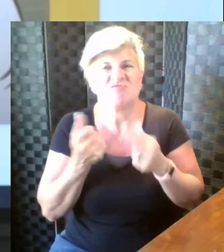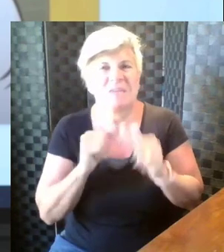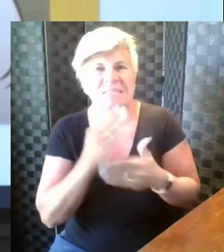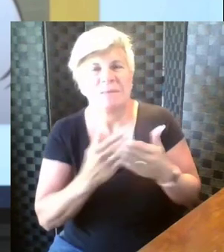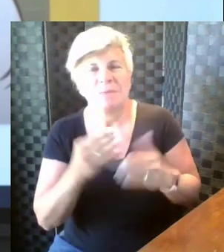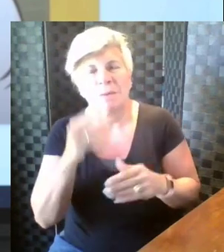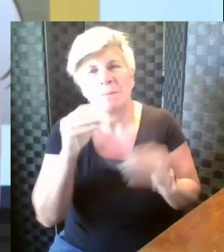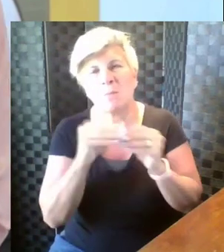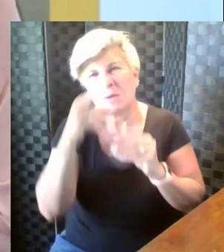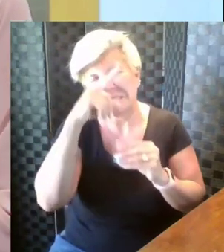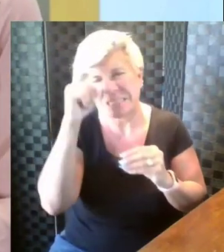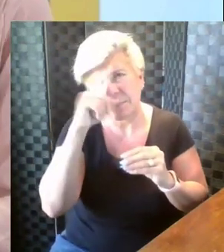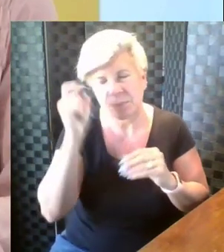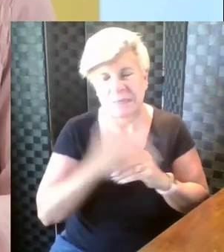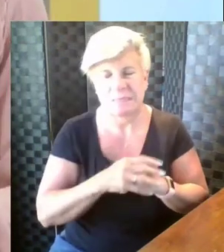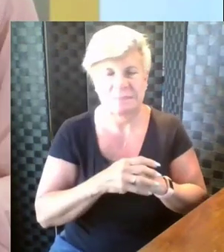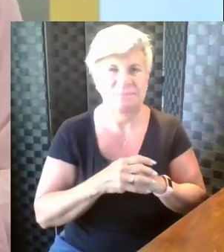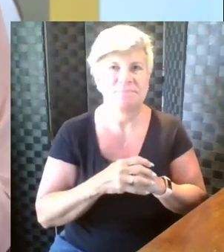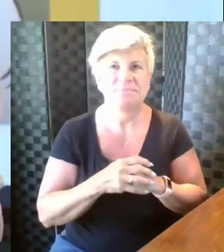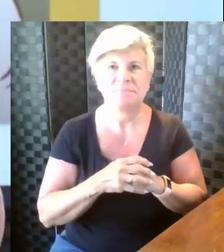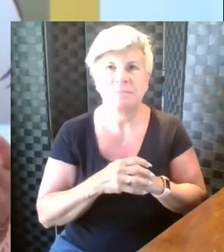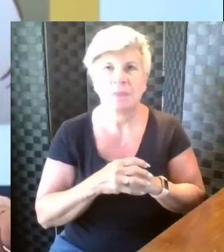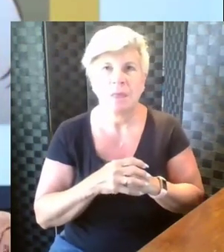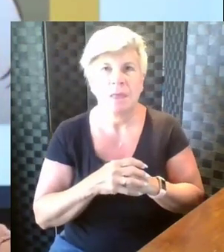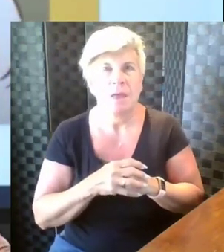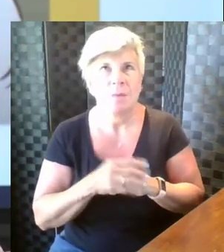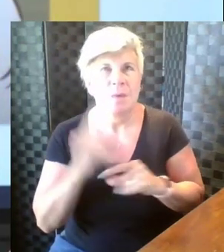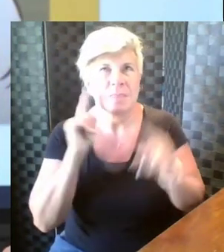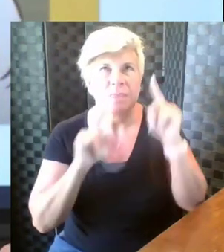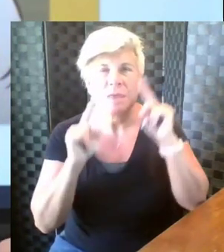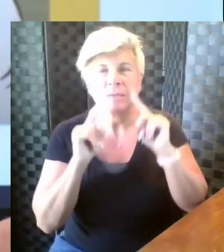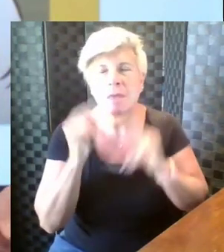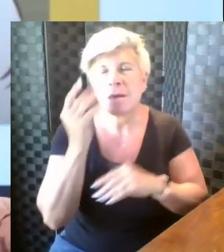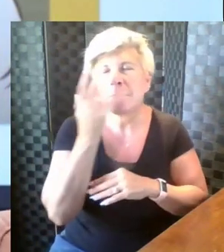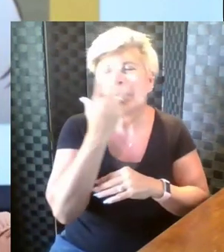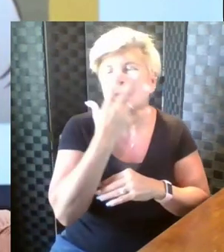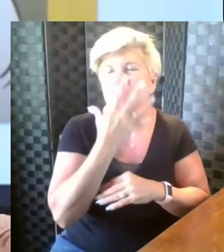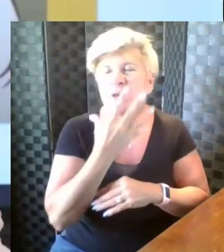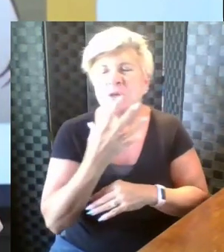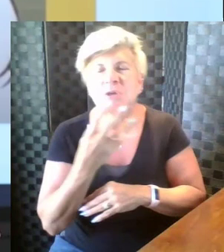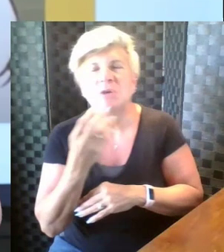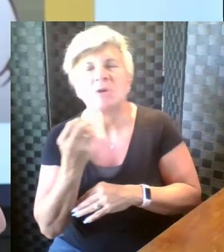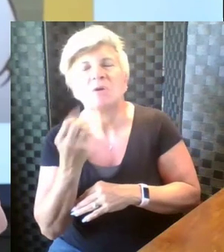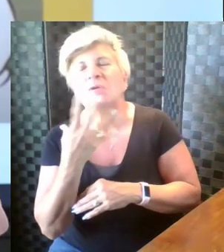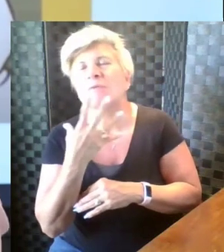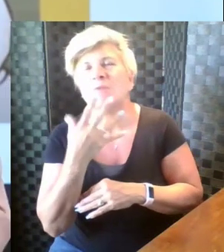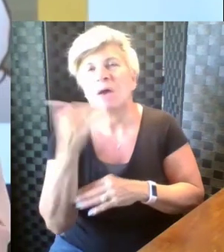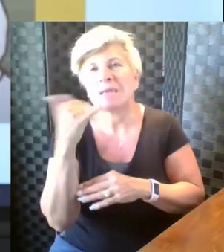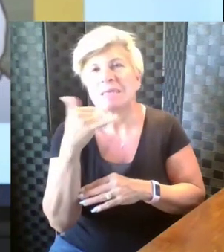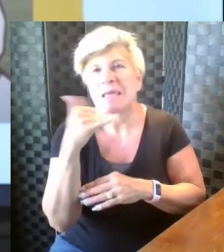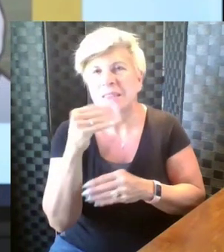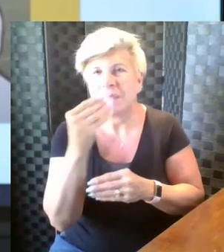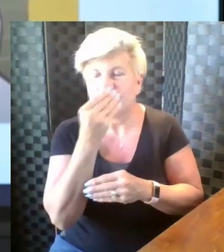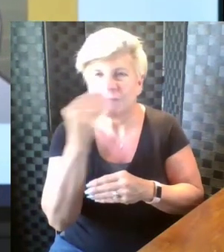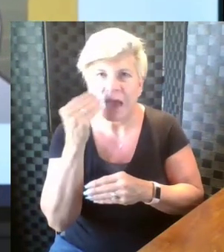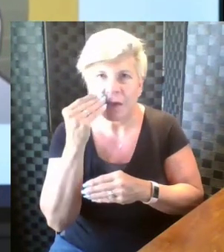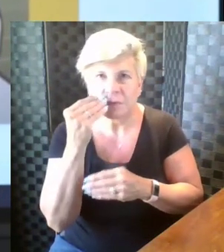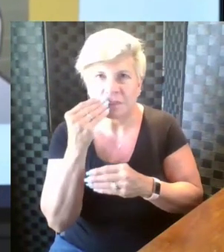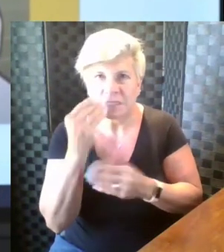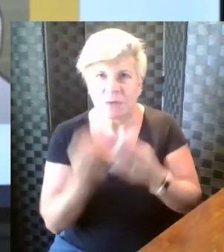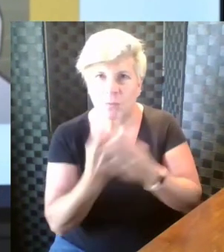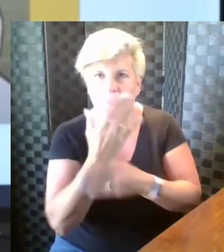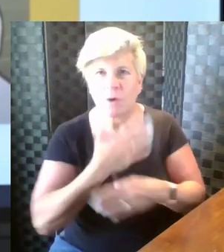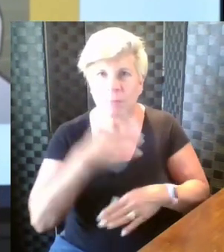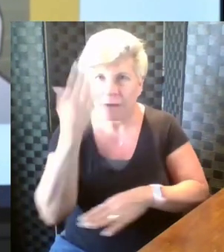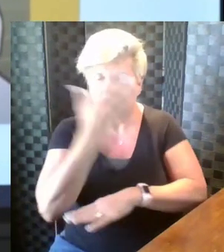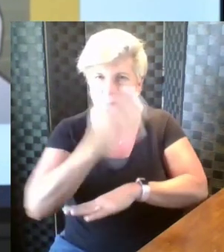okay. But this time we're going to think about those beautiful yellow flowers that plague my front yard, so dandelions. So we're going to be doing some